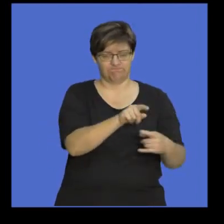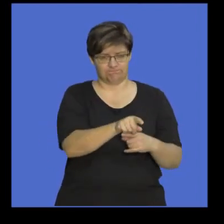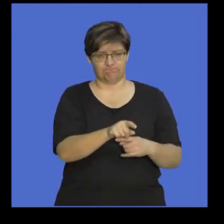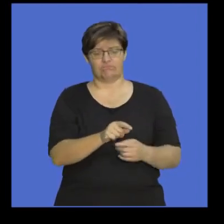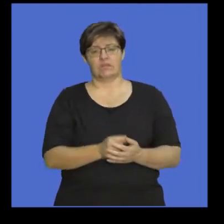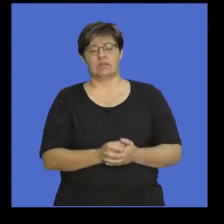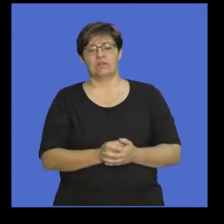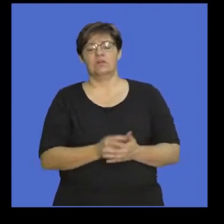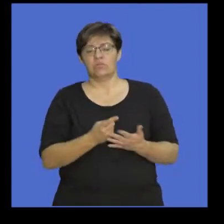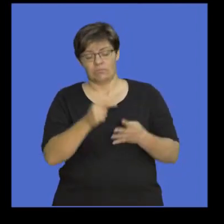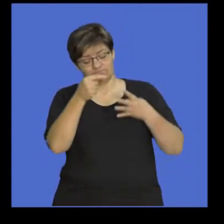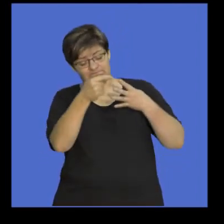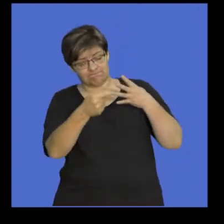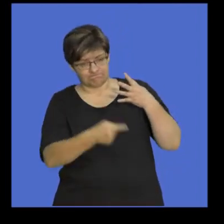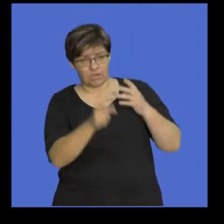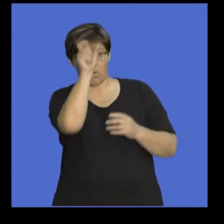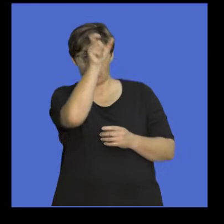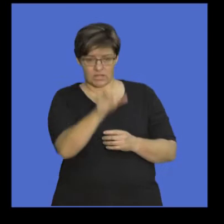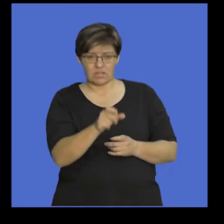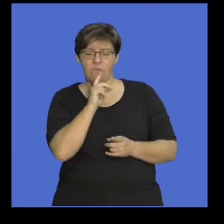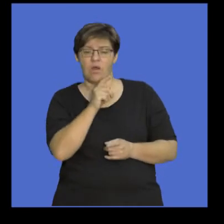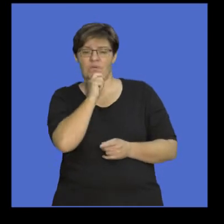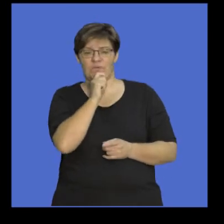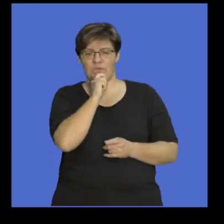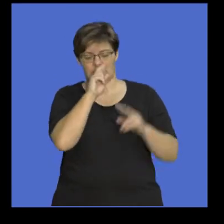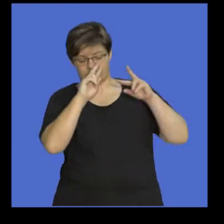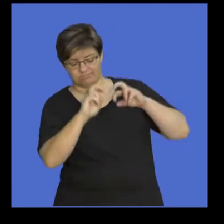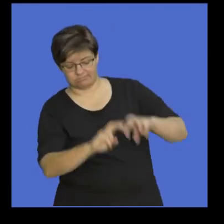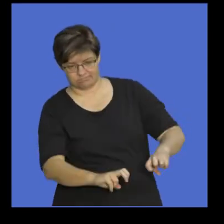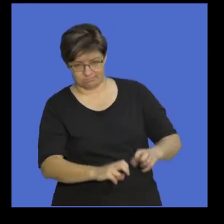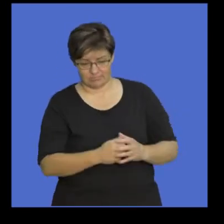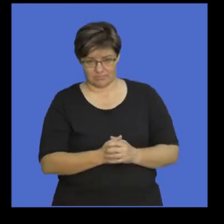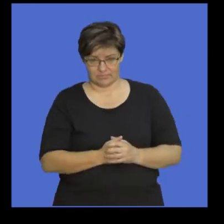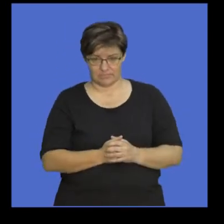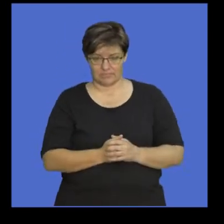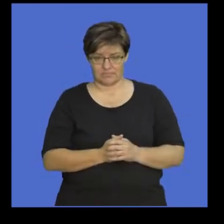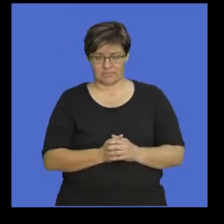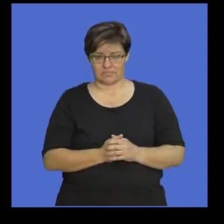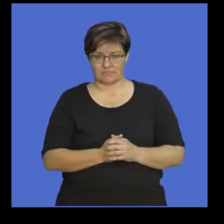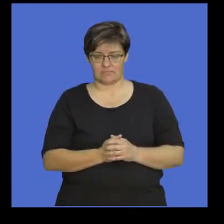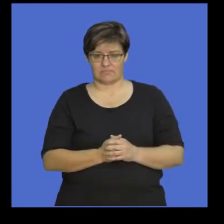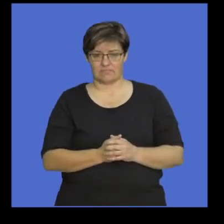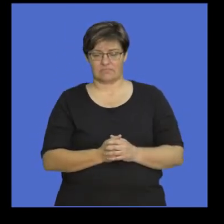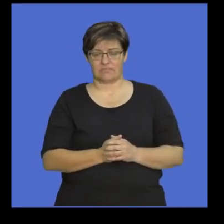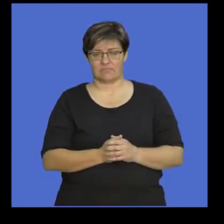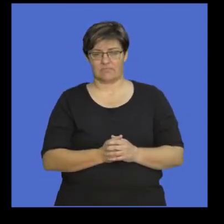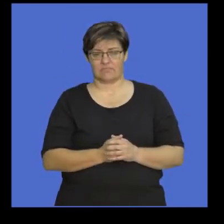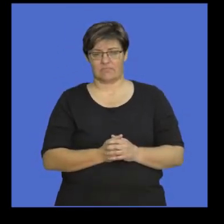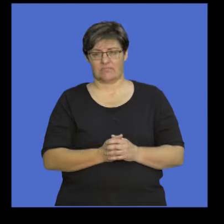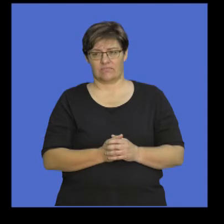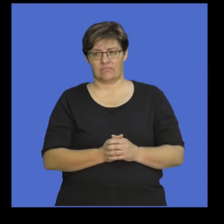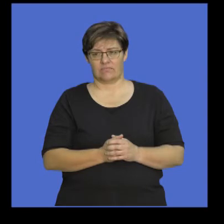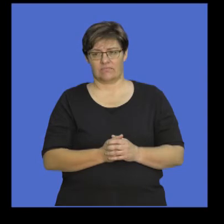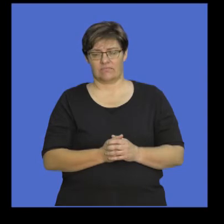some of the things that we definitely want to play around and explore and make some of those interesting discoveries,